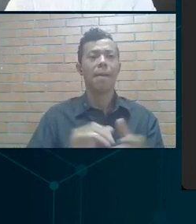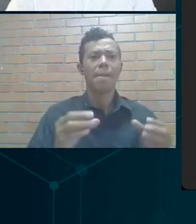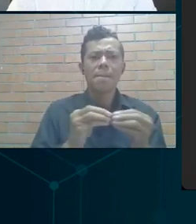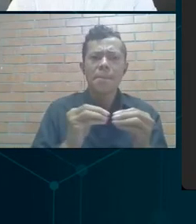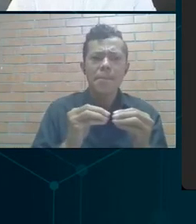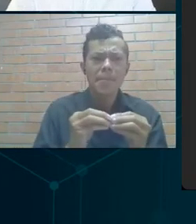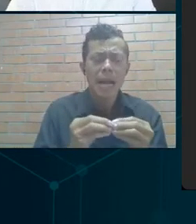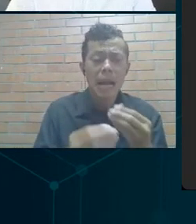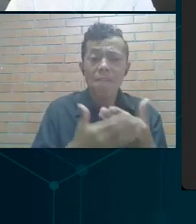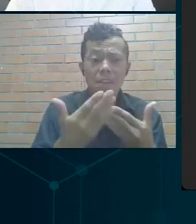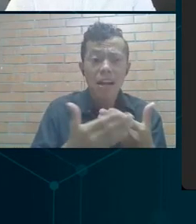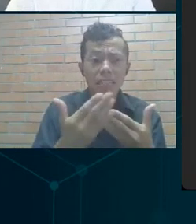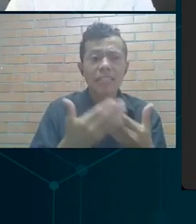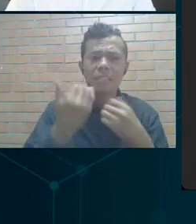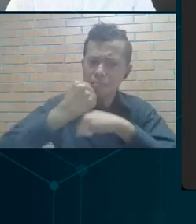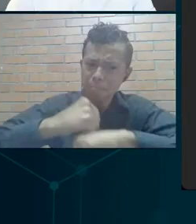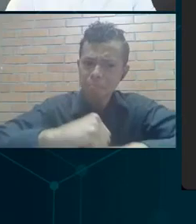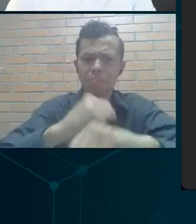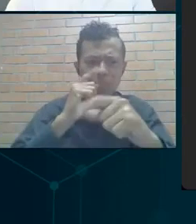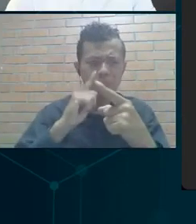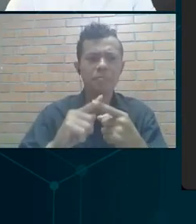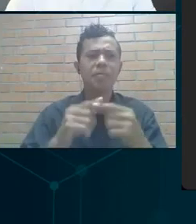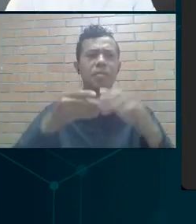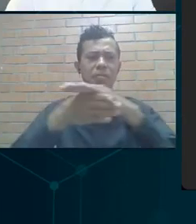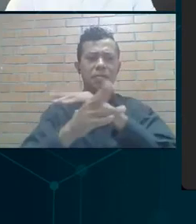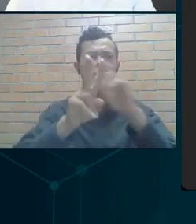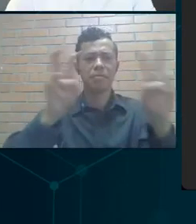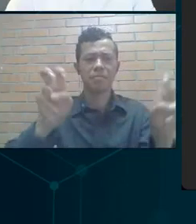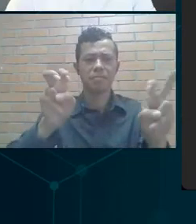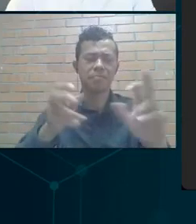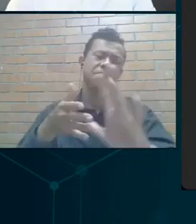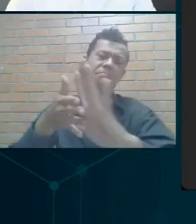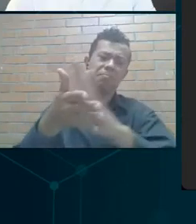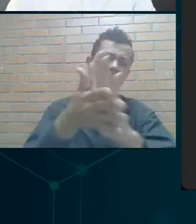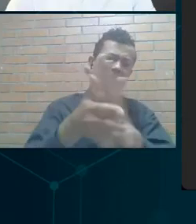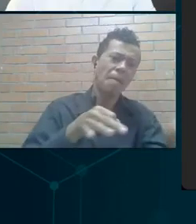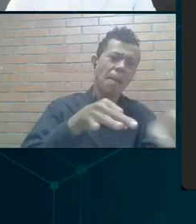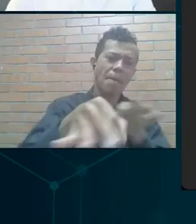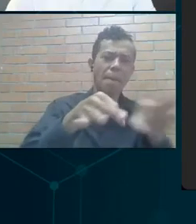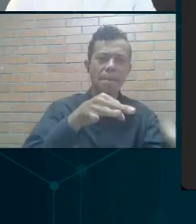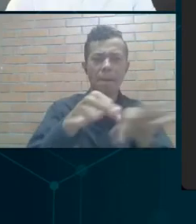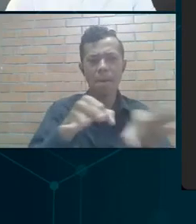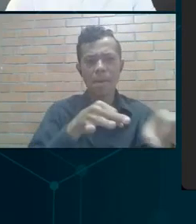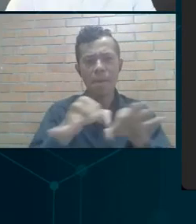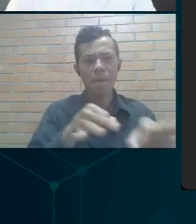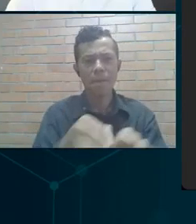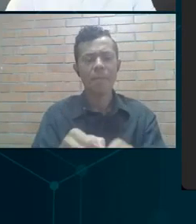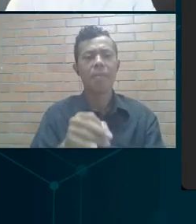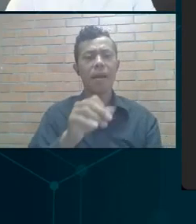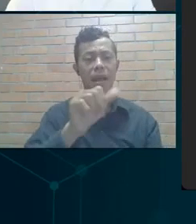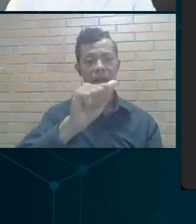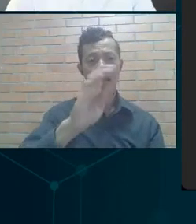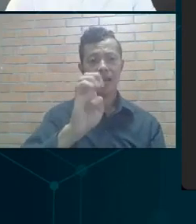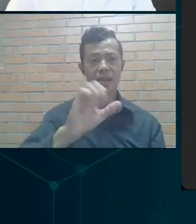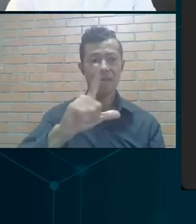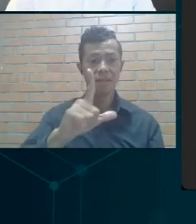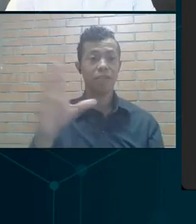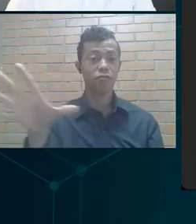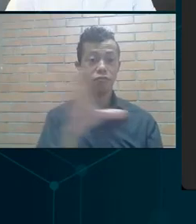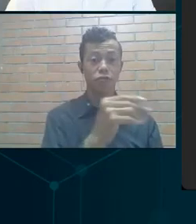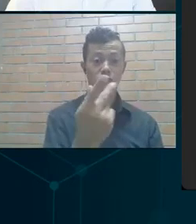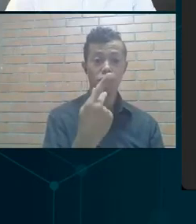about. As Abel was saying, we both teach. We've taught with consulting companies like